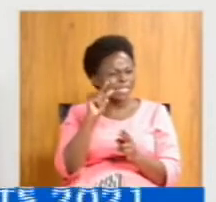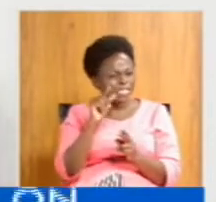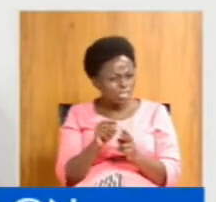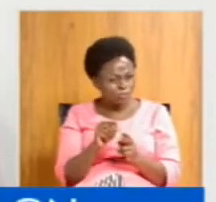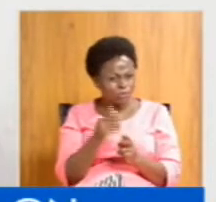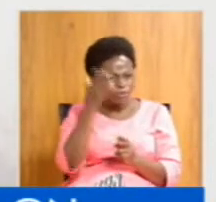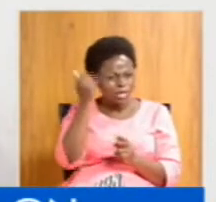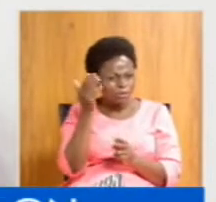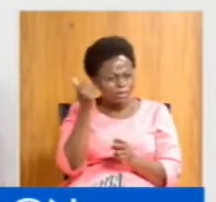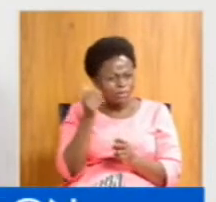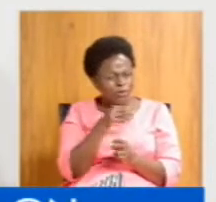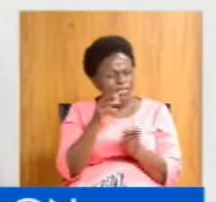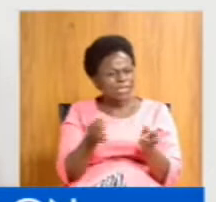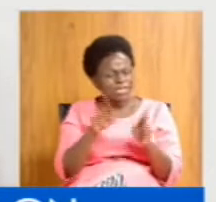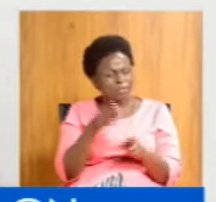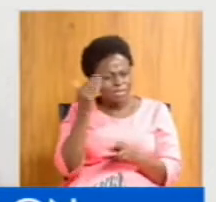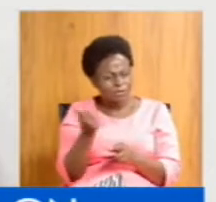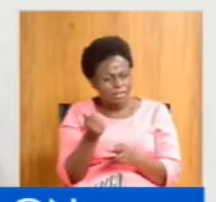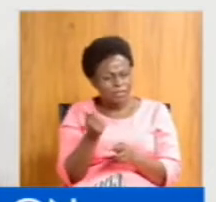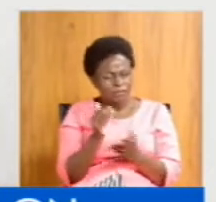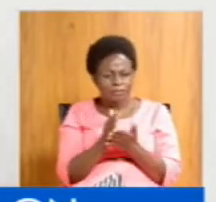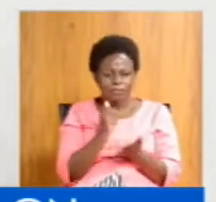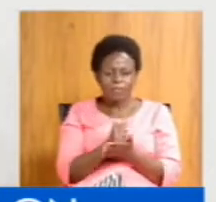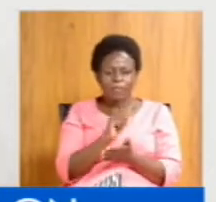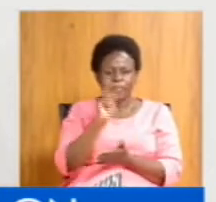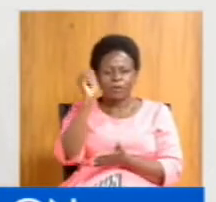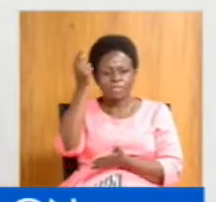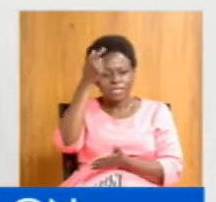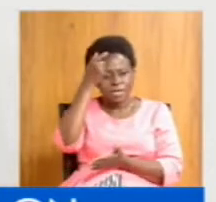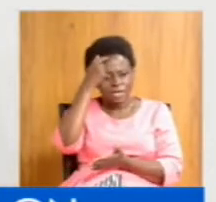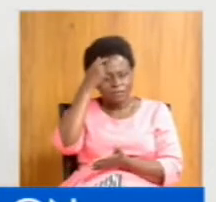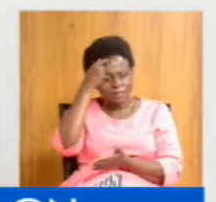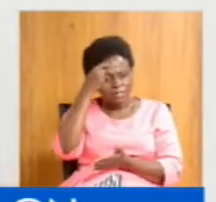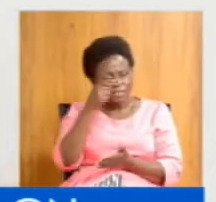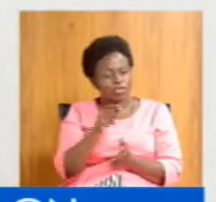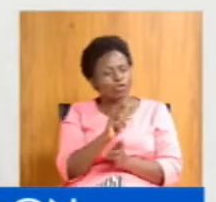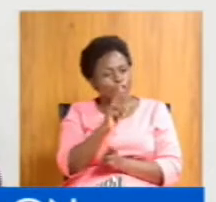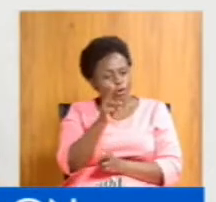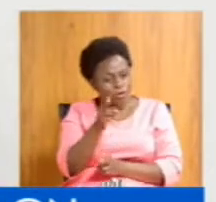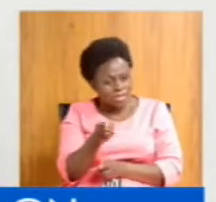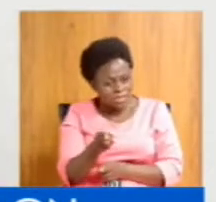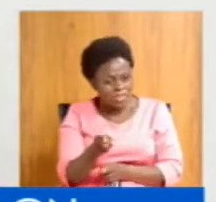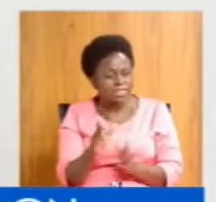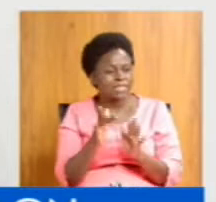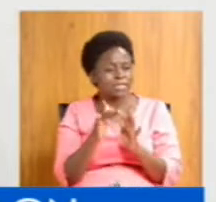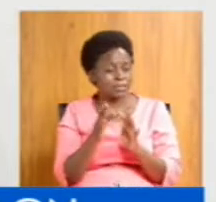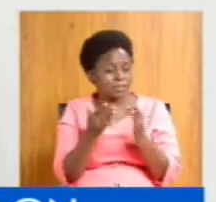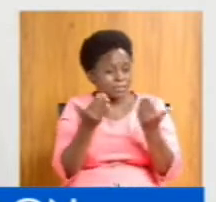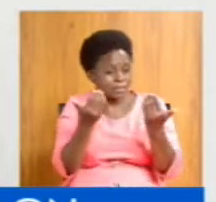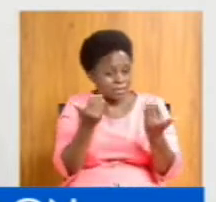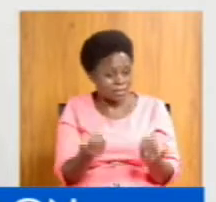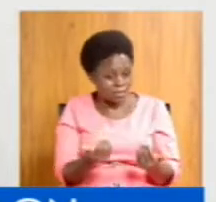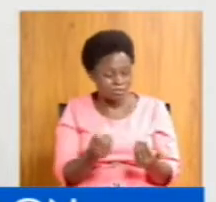Why are all these things happening? It's because the government and the regulator recognizes that Internet now